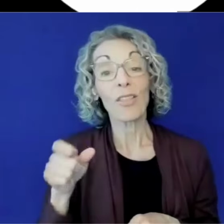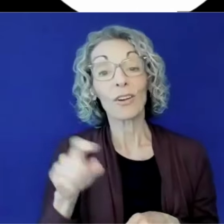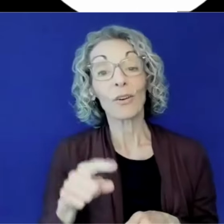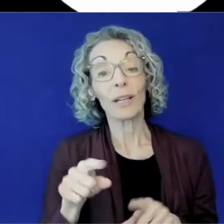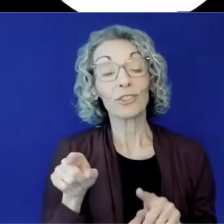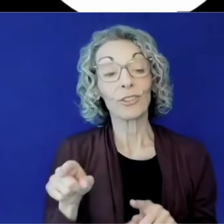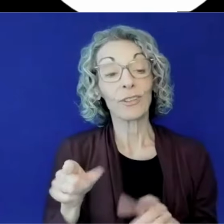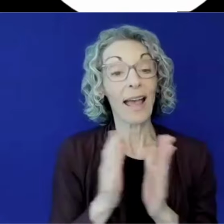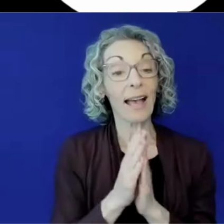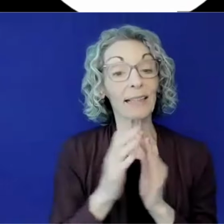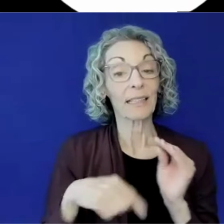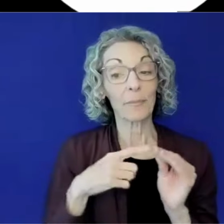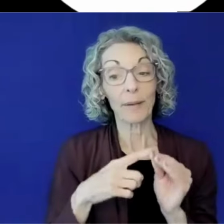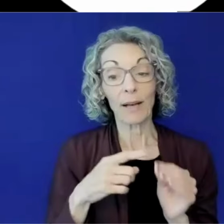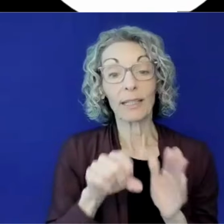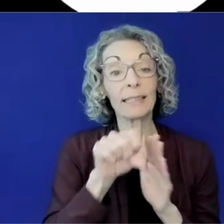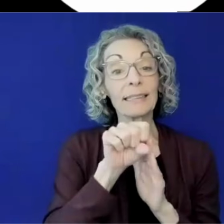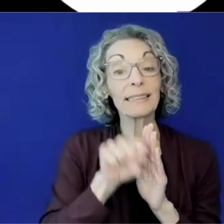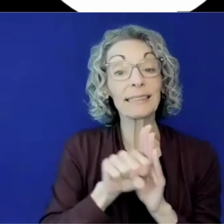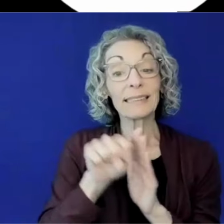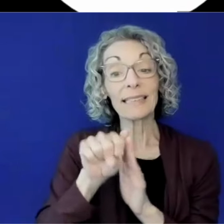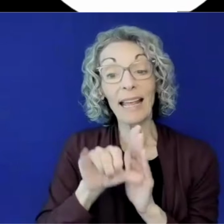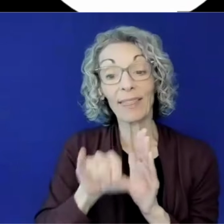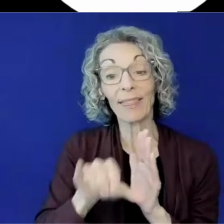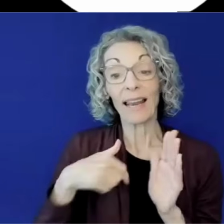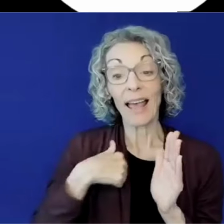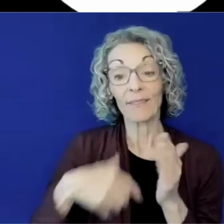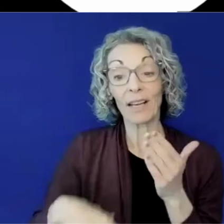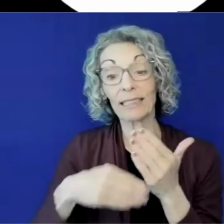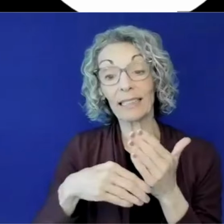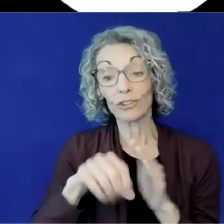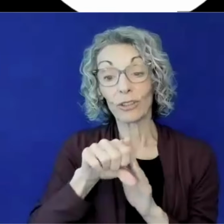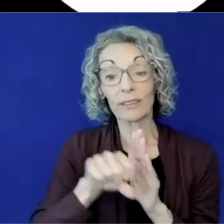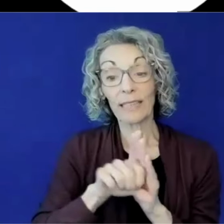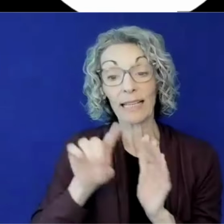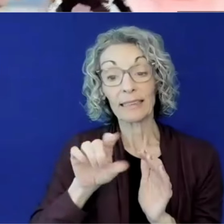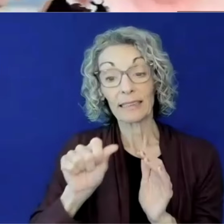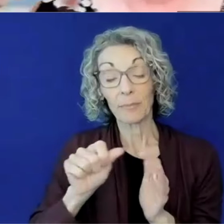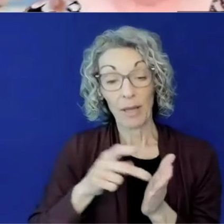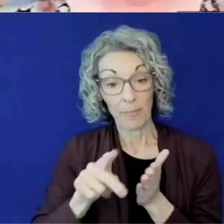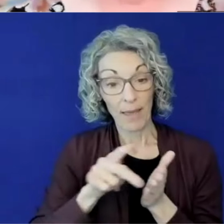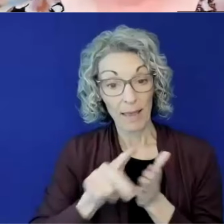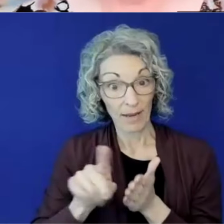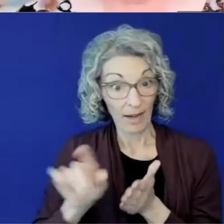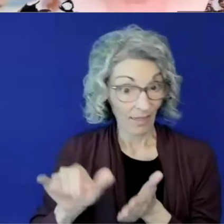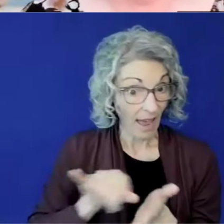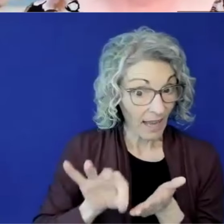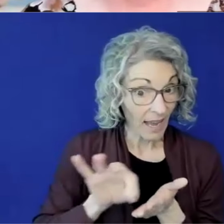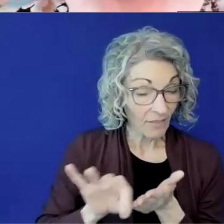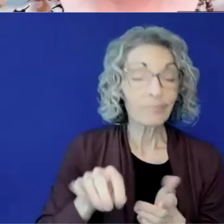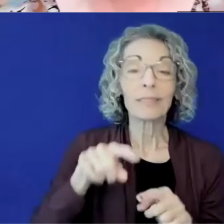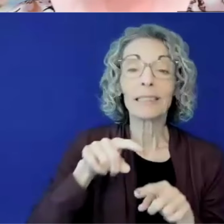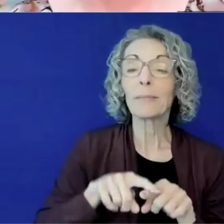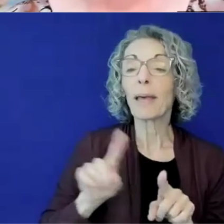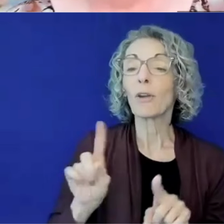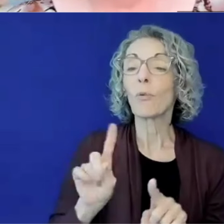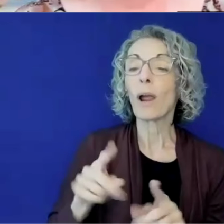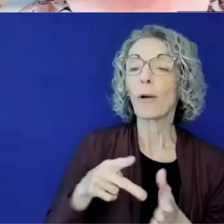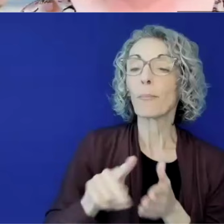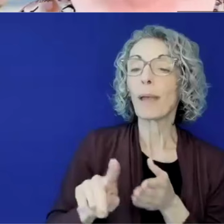about those states that have additional state disability payments and if they count. It depends on the source of that